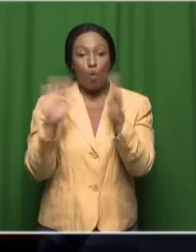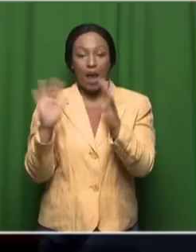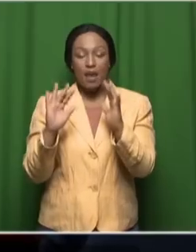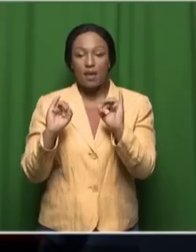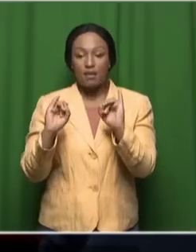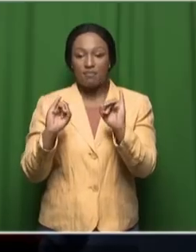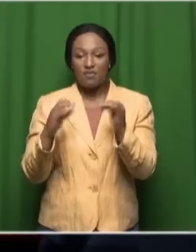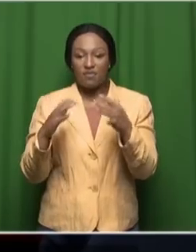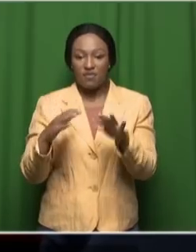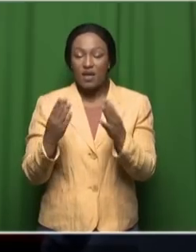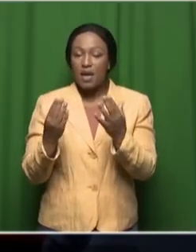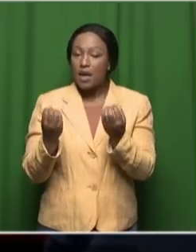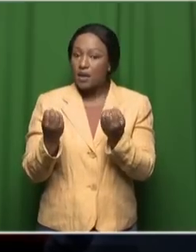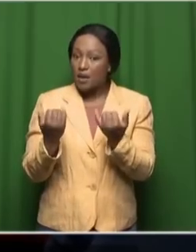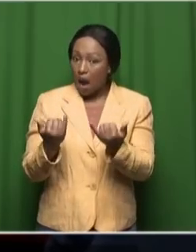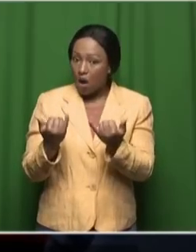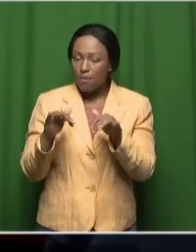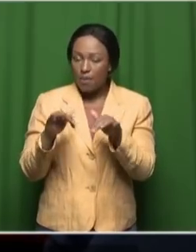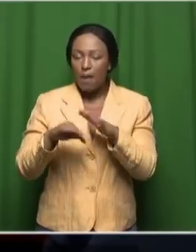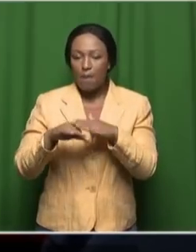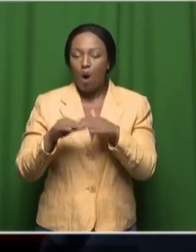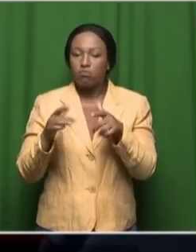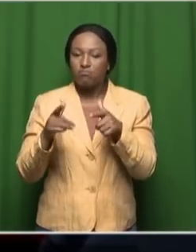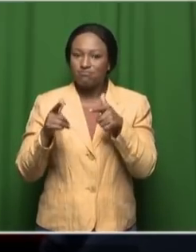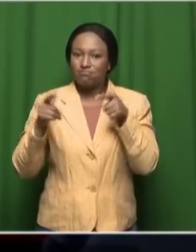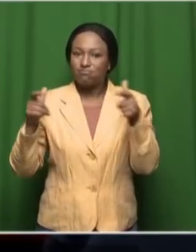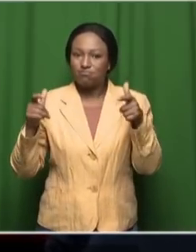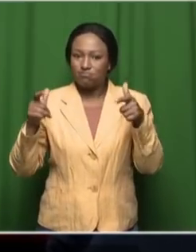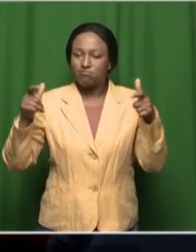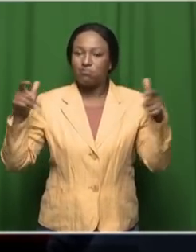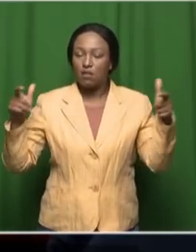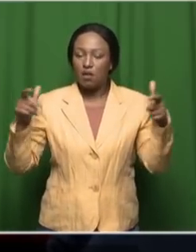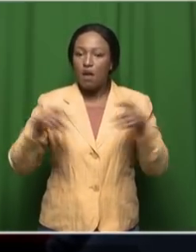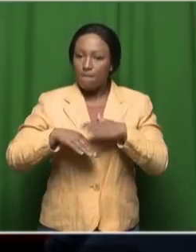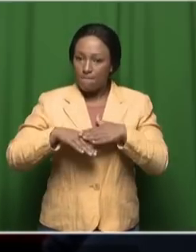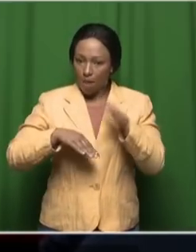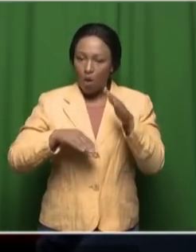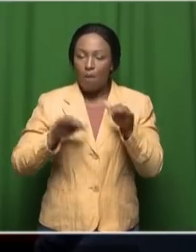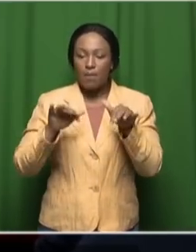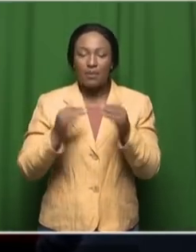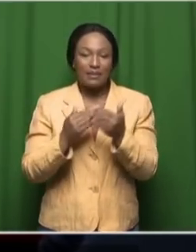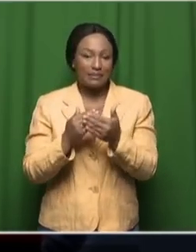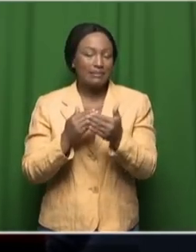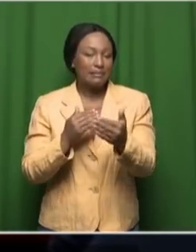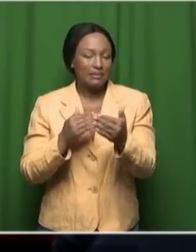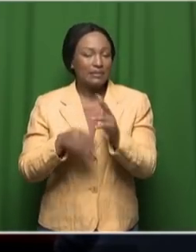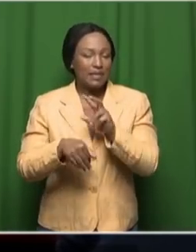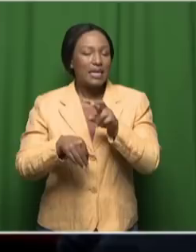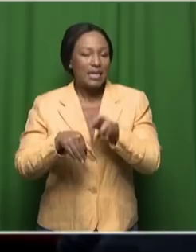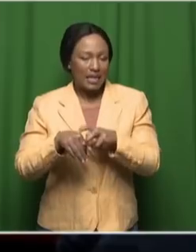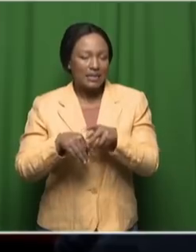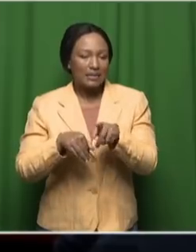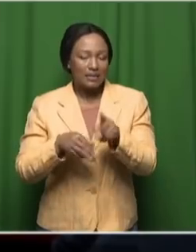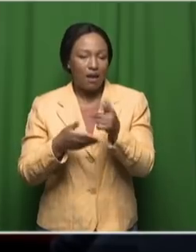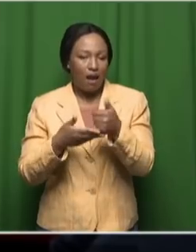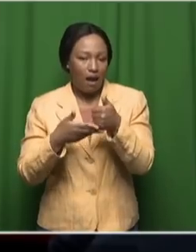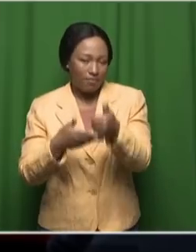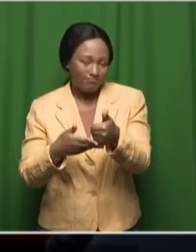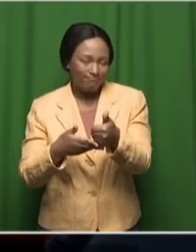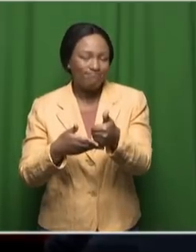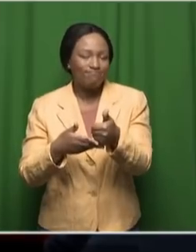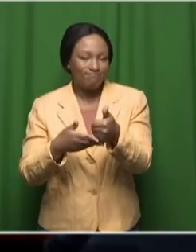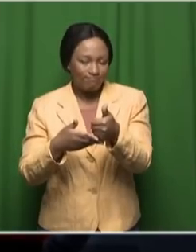number is increasing by the day. And of course, we can see towards the end of the week, many more people will be in need of disaster as well as humanitarian